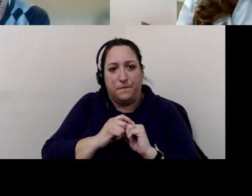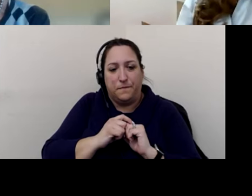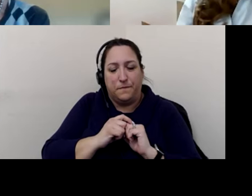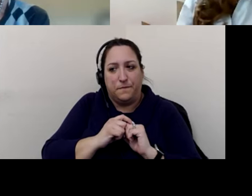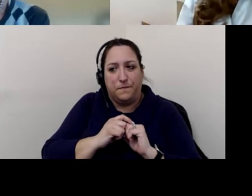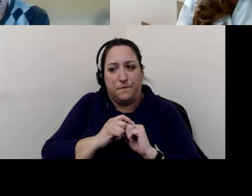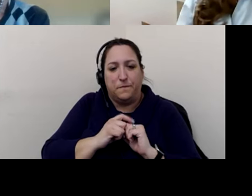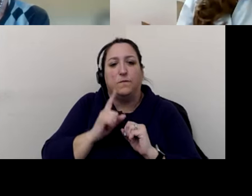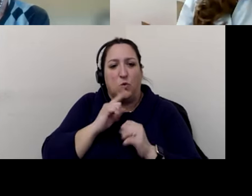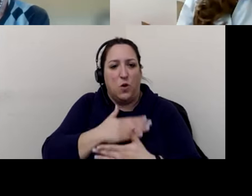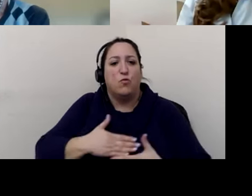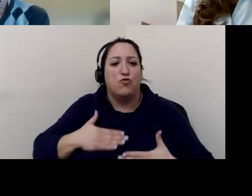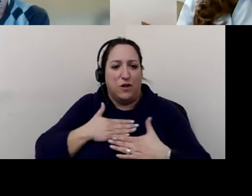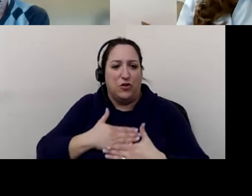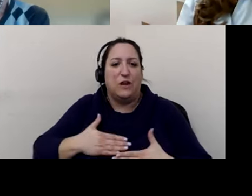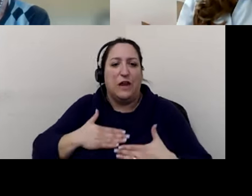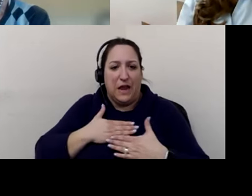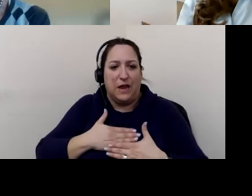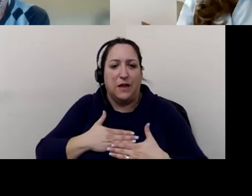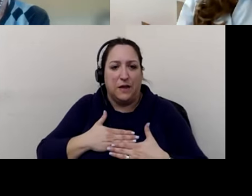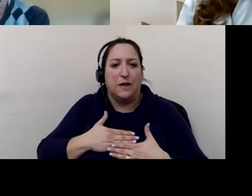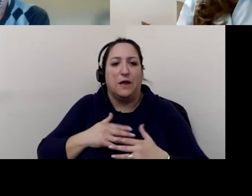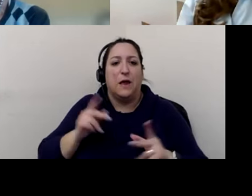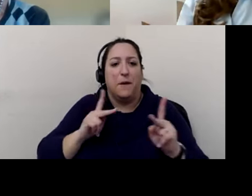I would just appreciate a great deal that the